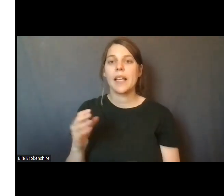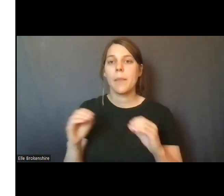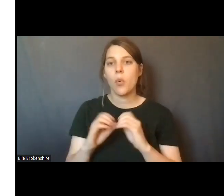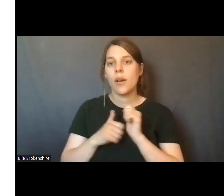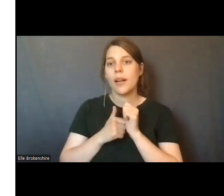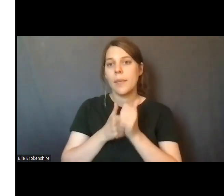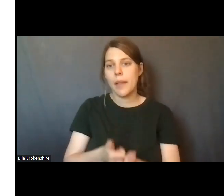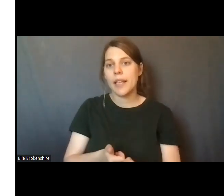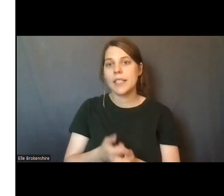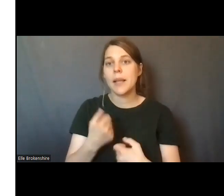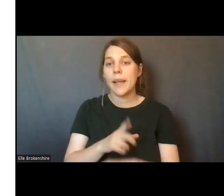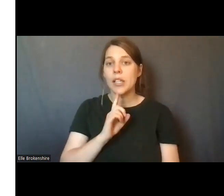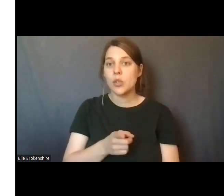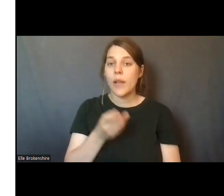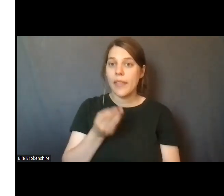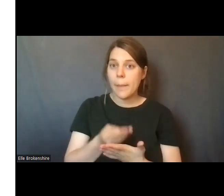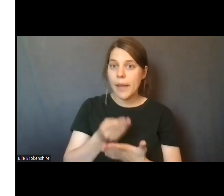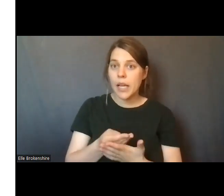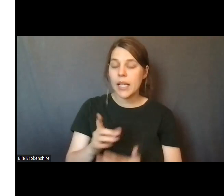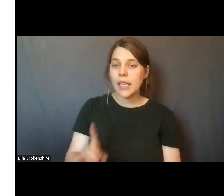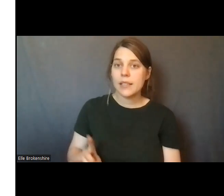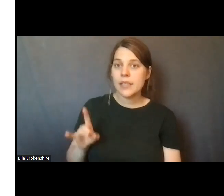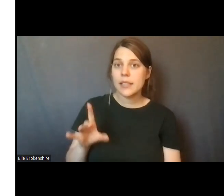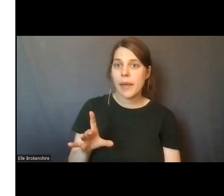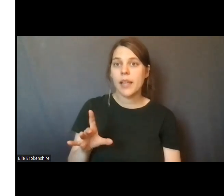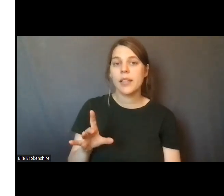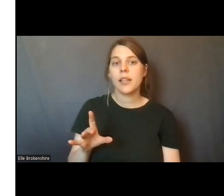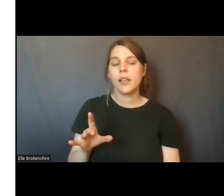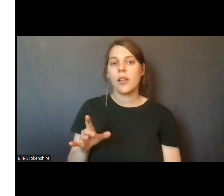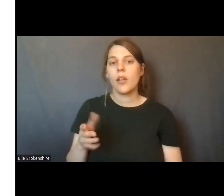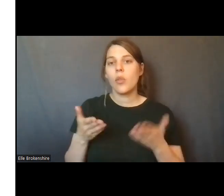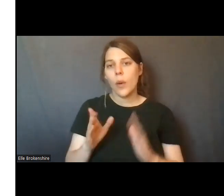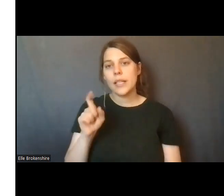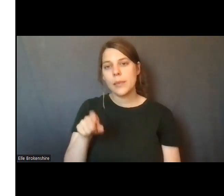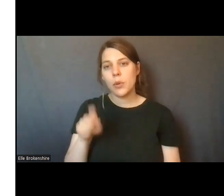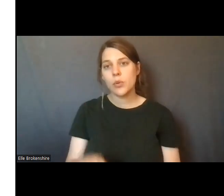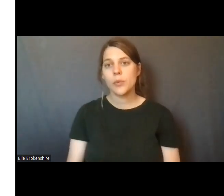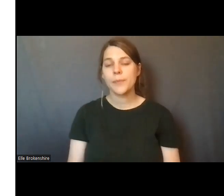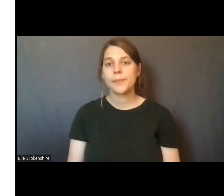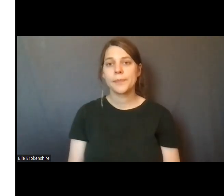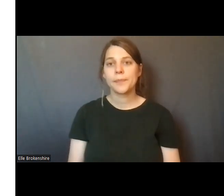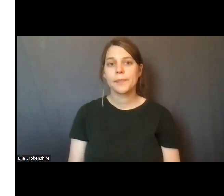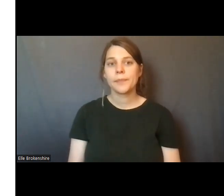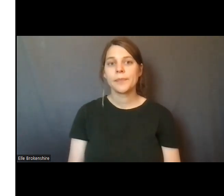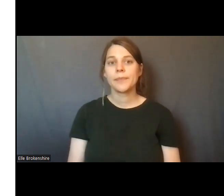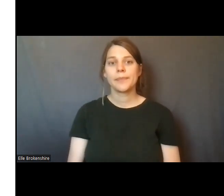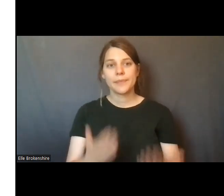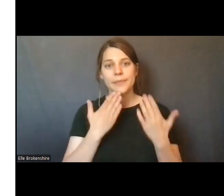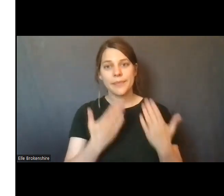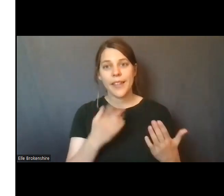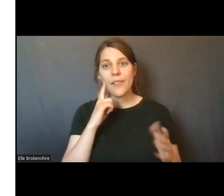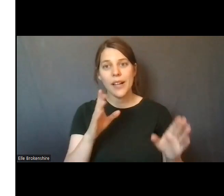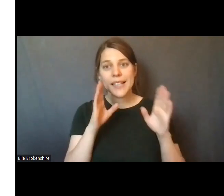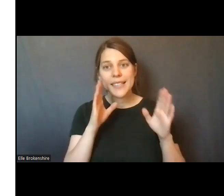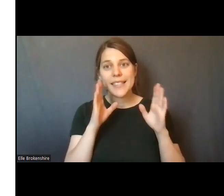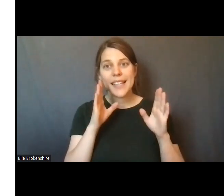compliance. So we're making sure that their monies are spent the way that they should be spent. So thank you for listening at